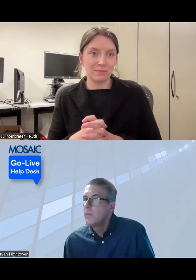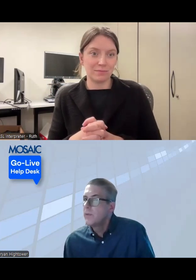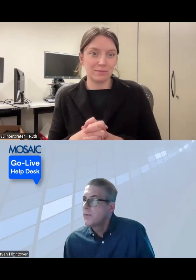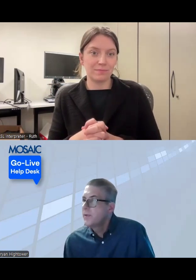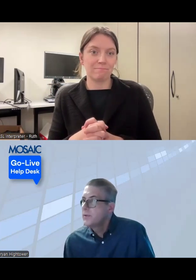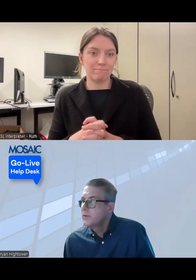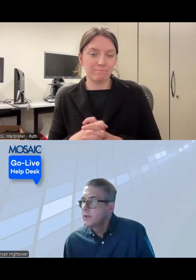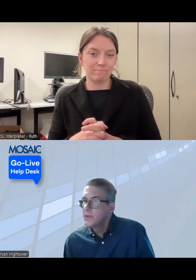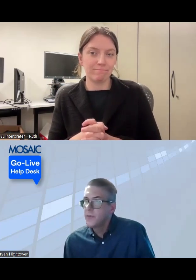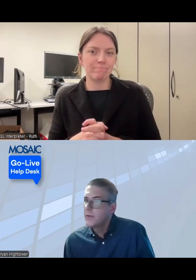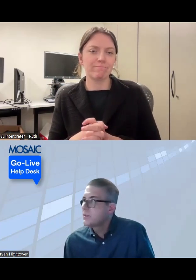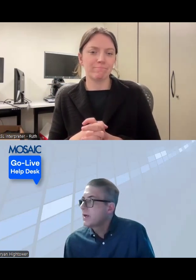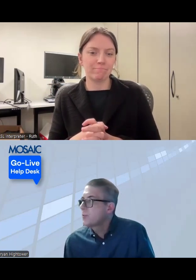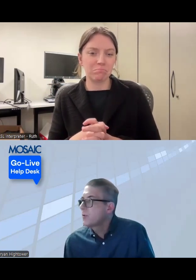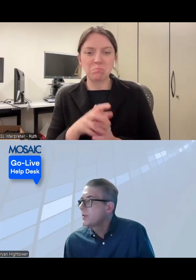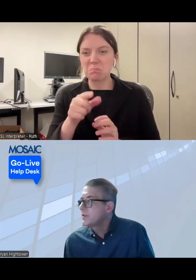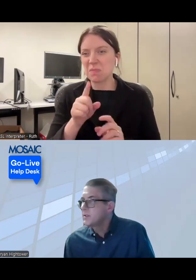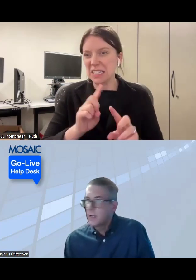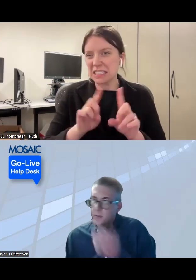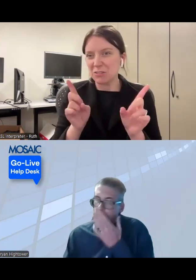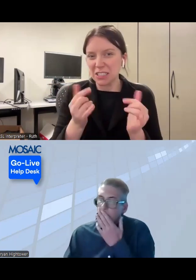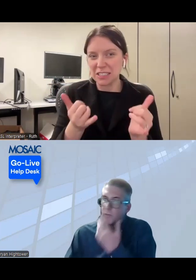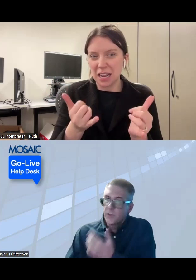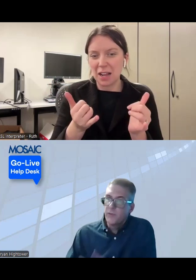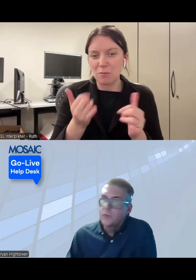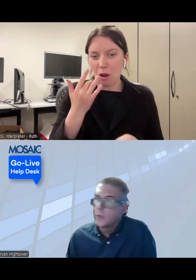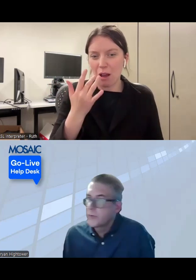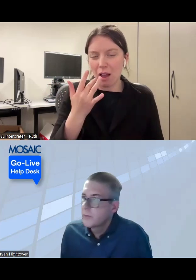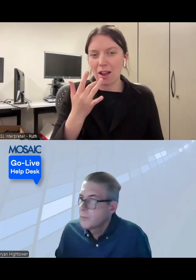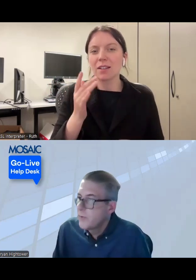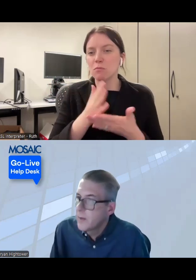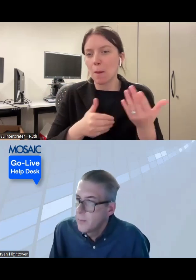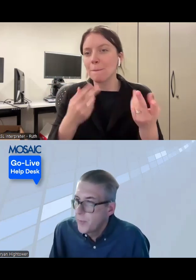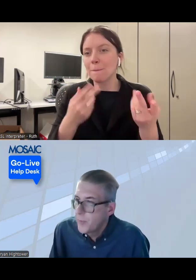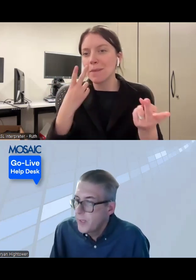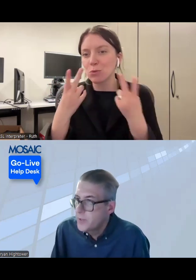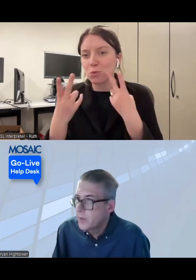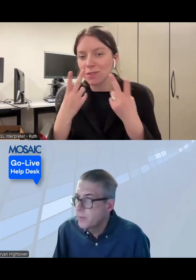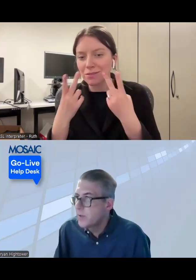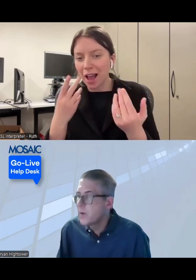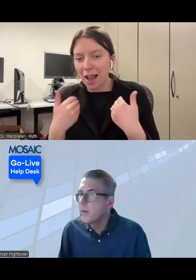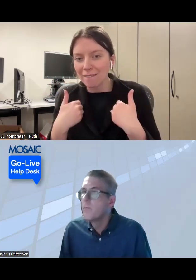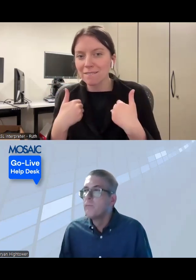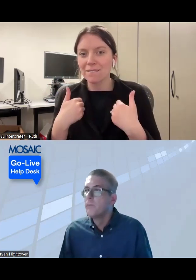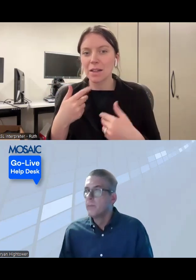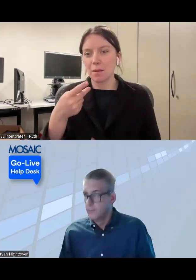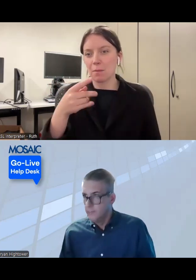Now, this is a little different, this dashboard, because it's got some visuals. We've got a pie chart and a bar